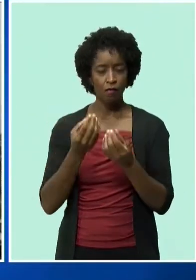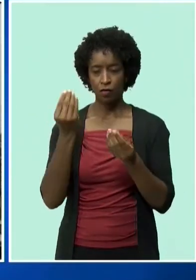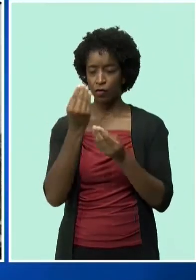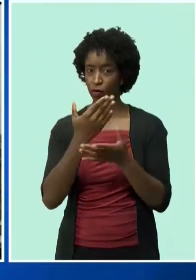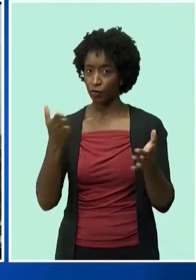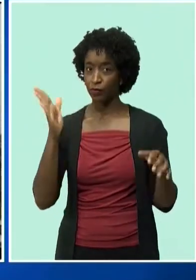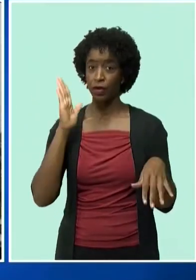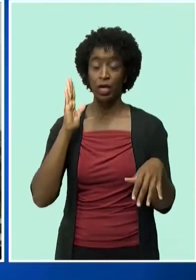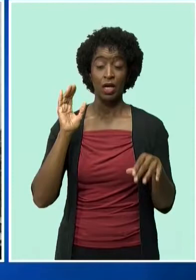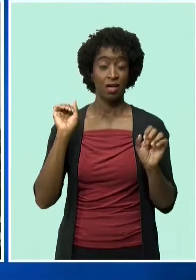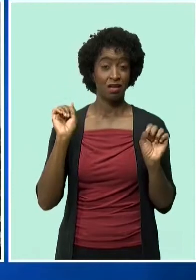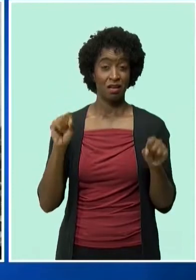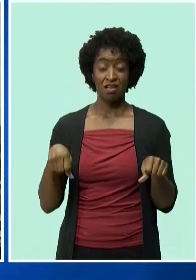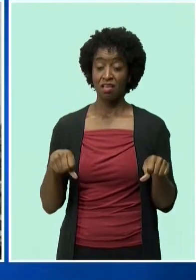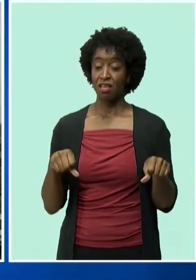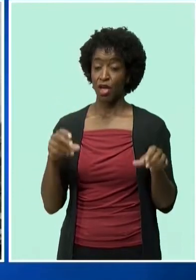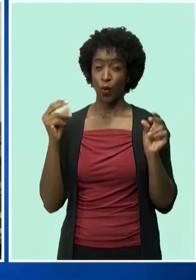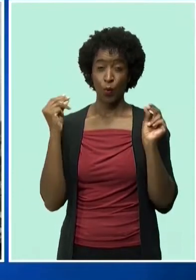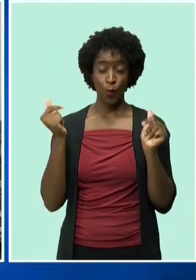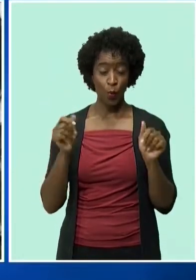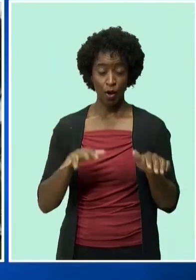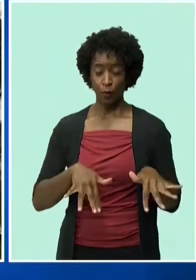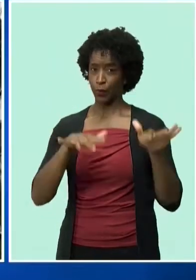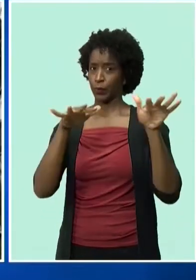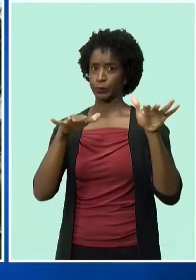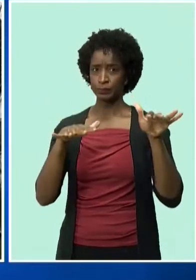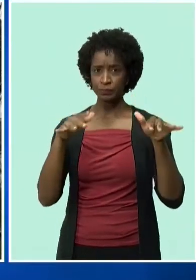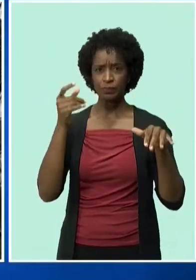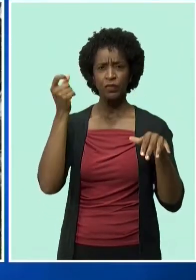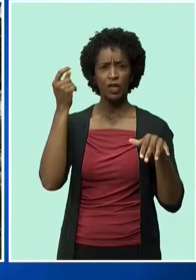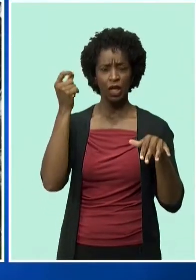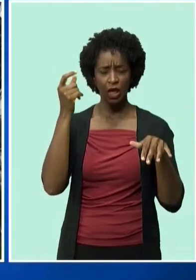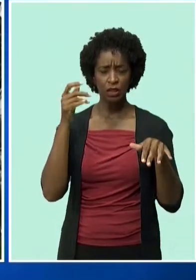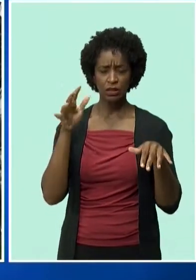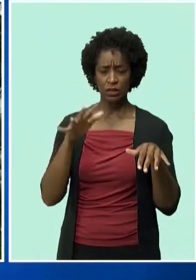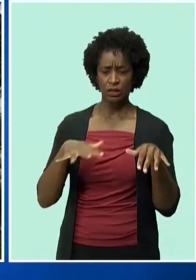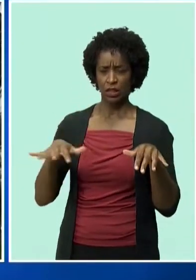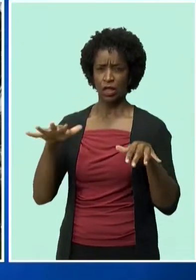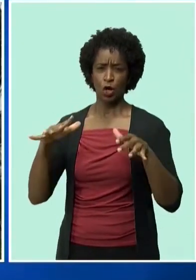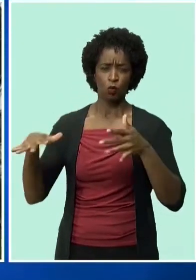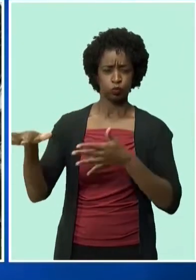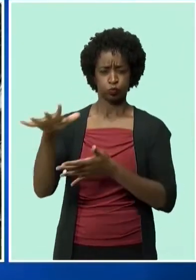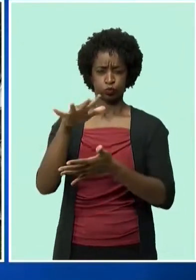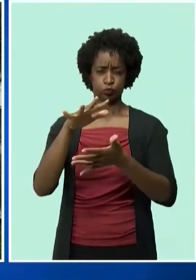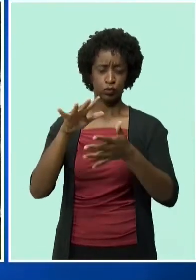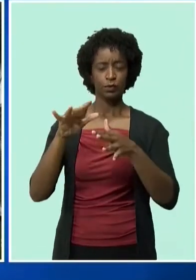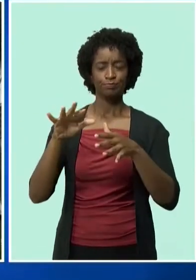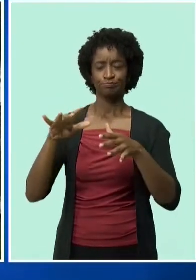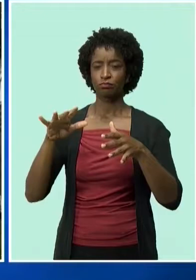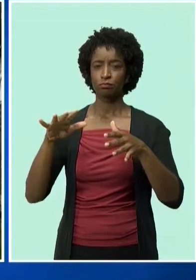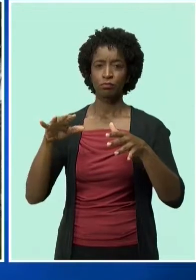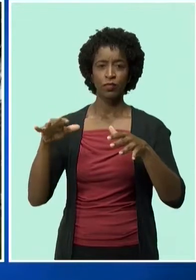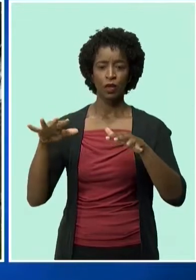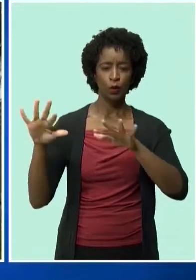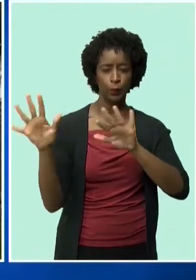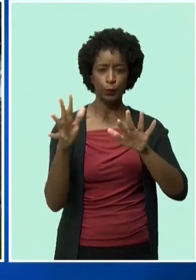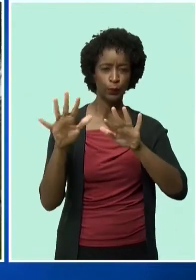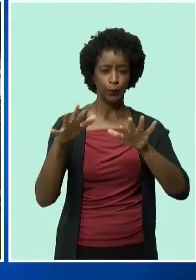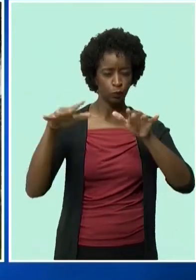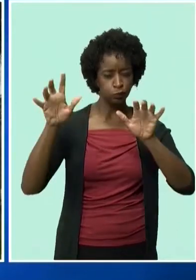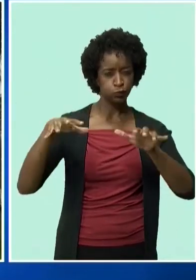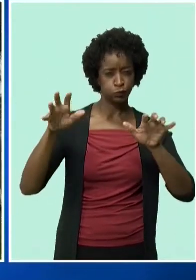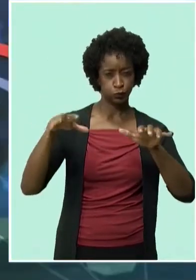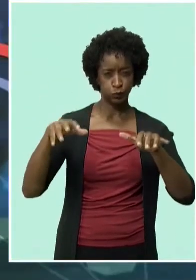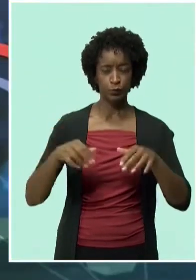says unstable conditions due to the presence of a low-level trough system is affecting the island, and we'll have more a bit later